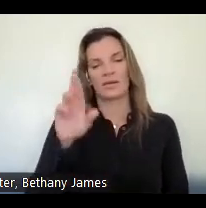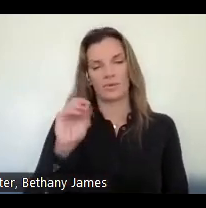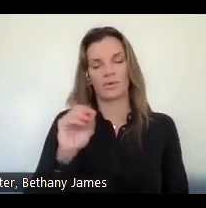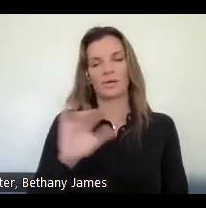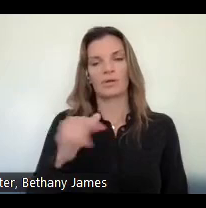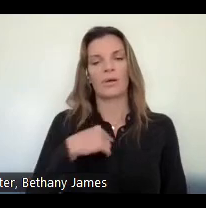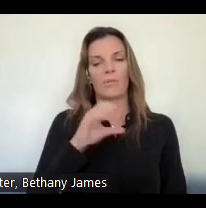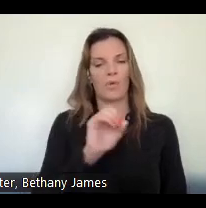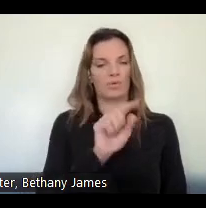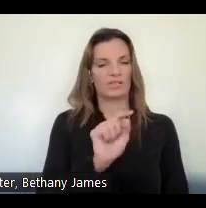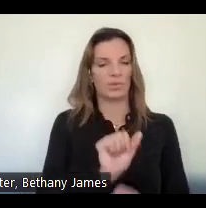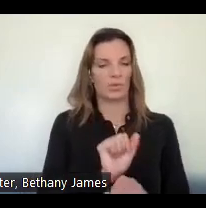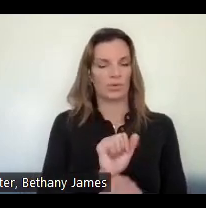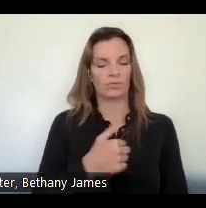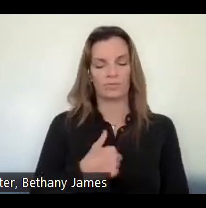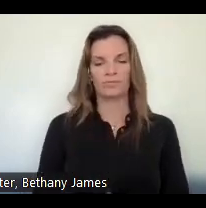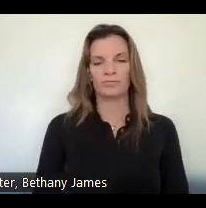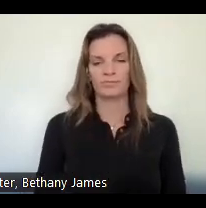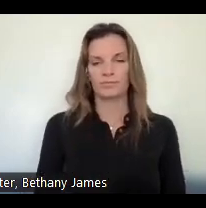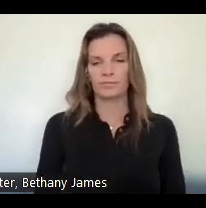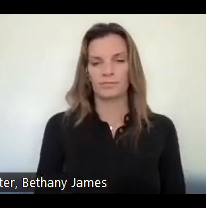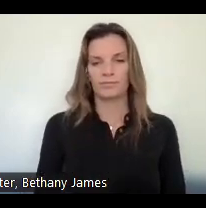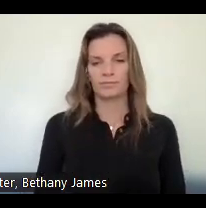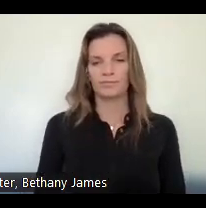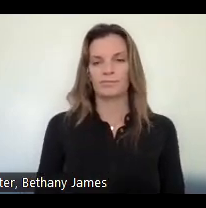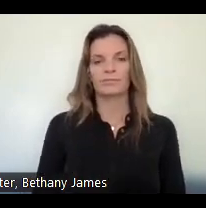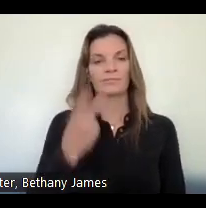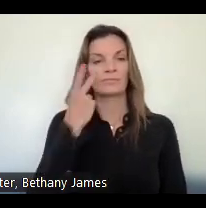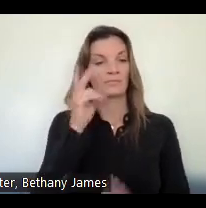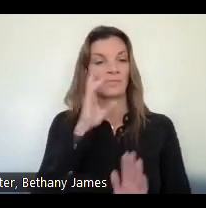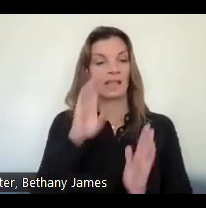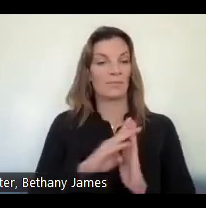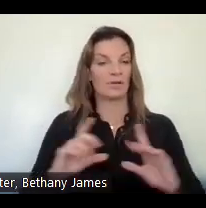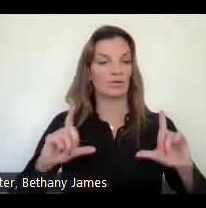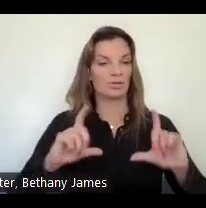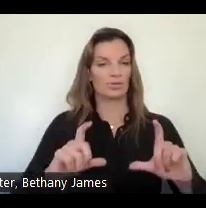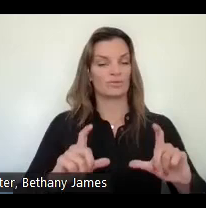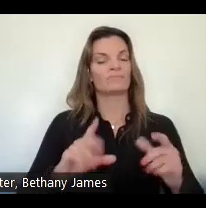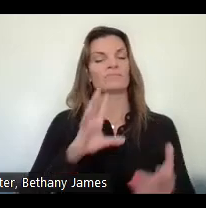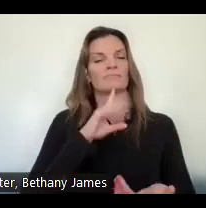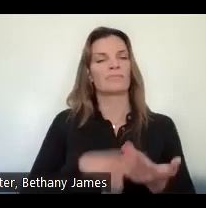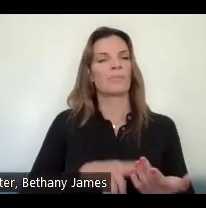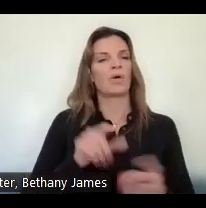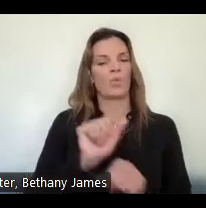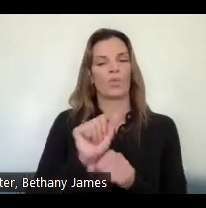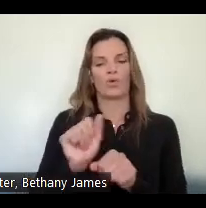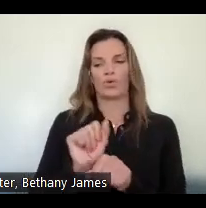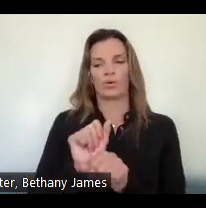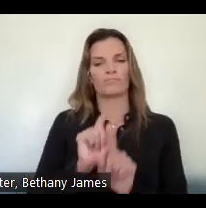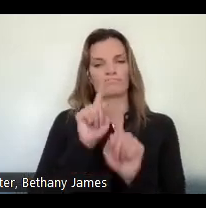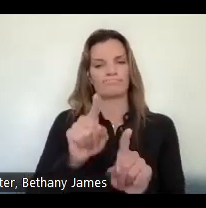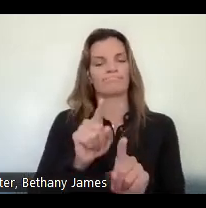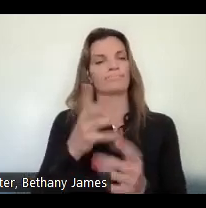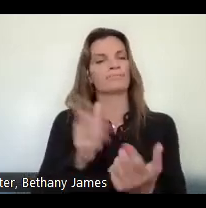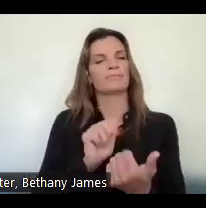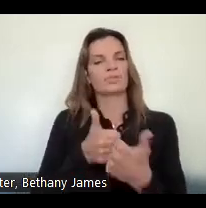occupational therapist by trade. So I like this image here as we transition into the workplace challenges and talking about accommodation. So